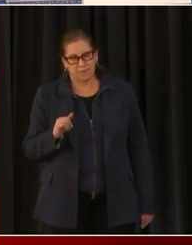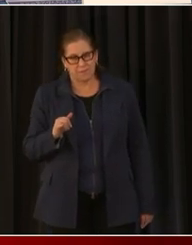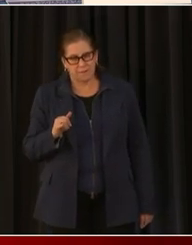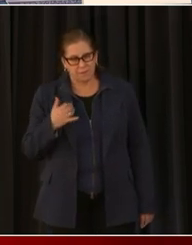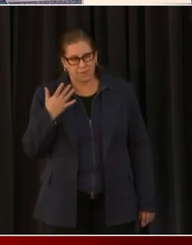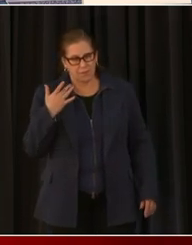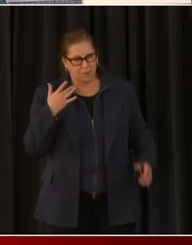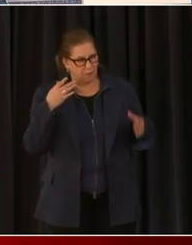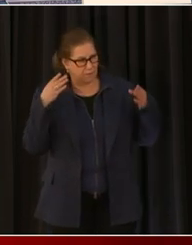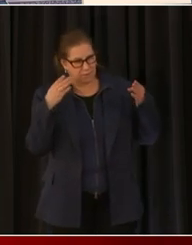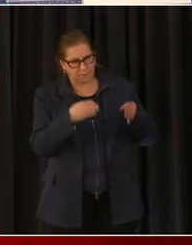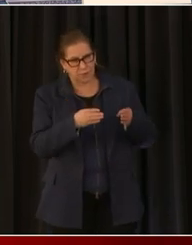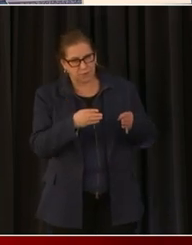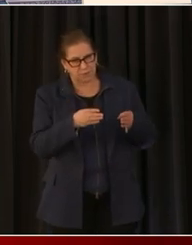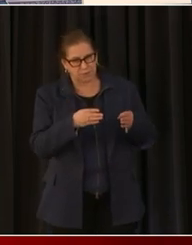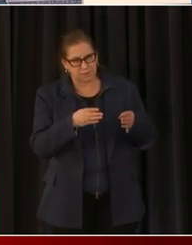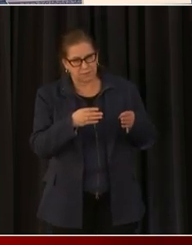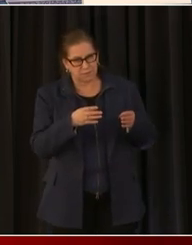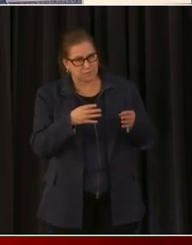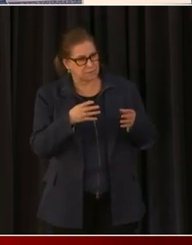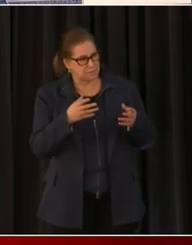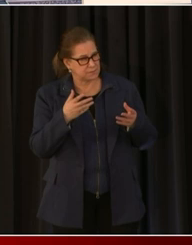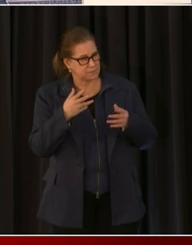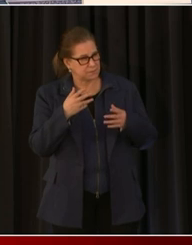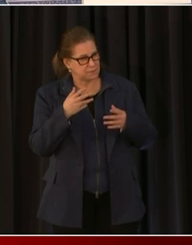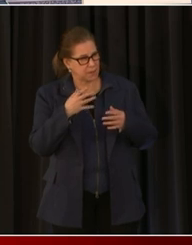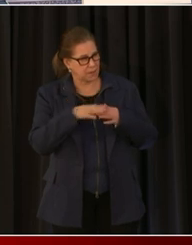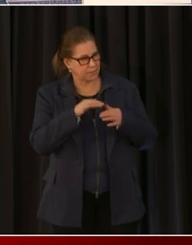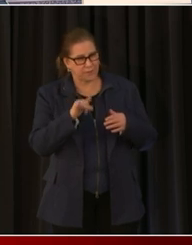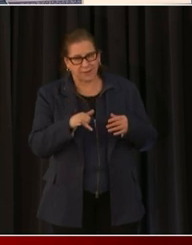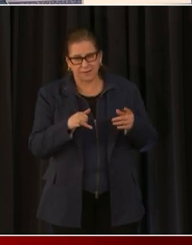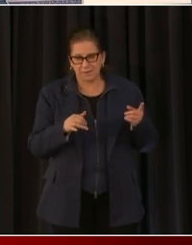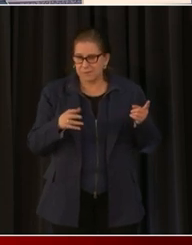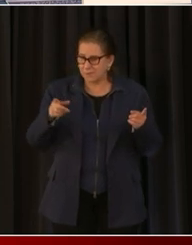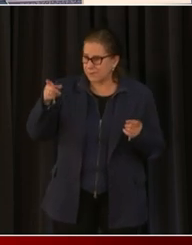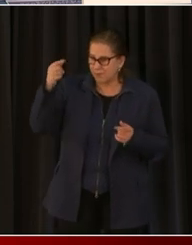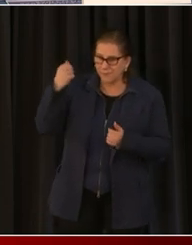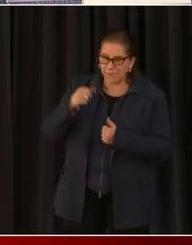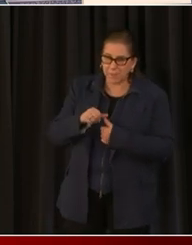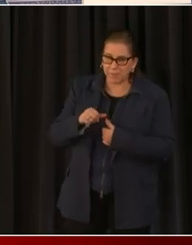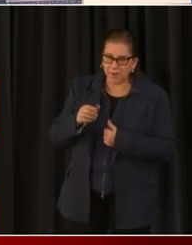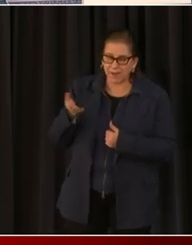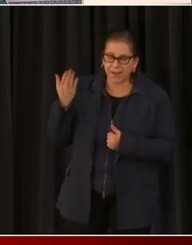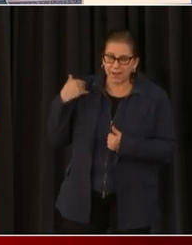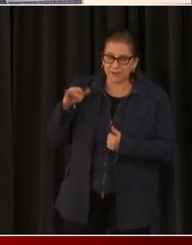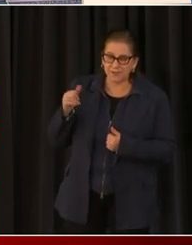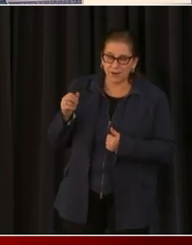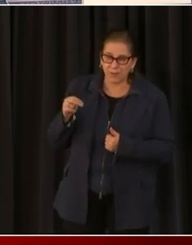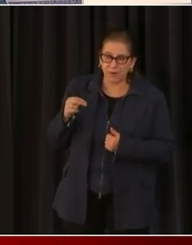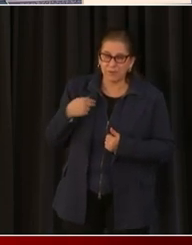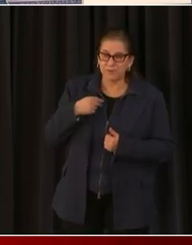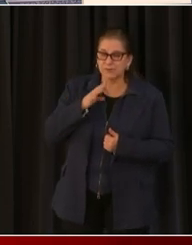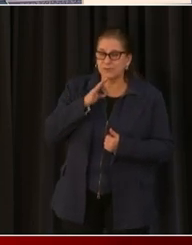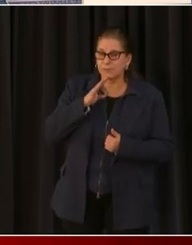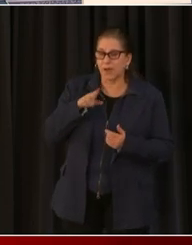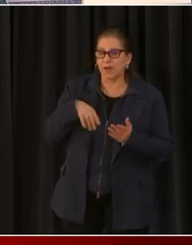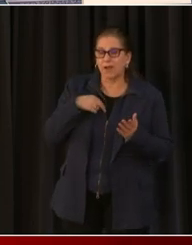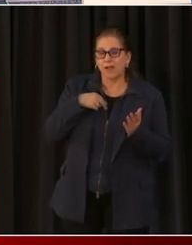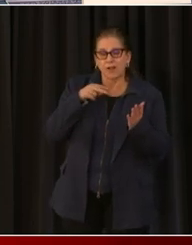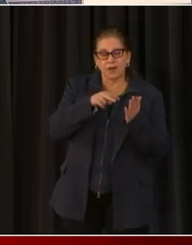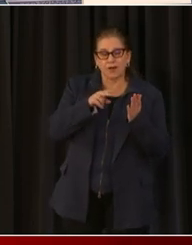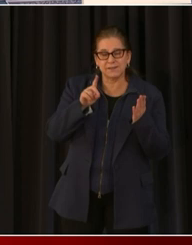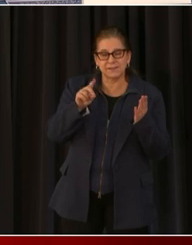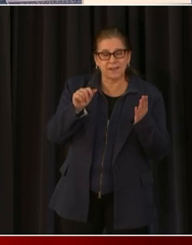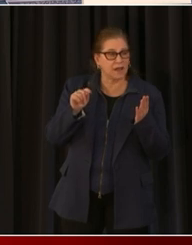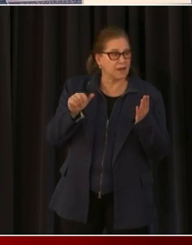also recall in January, in my discussion with you all, we had to talk about how we have to look at the data